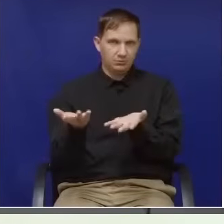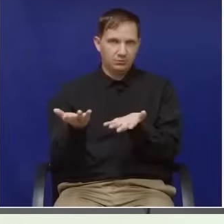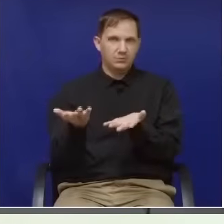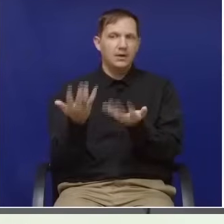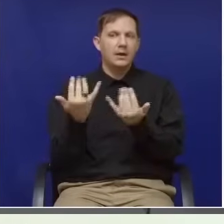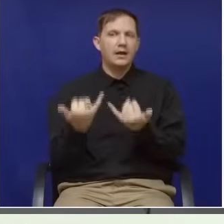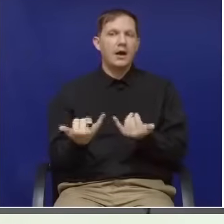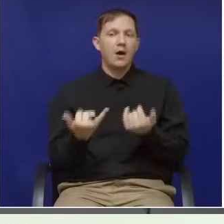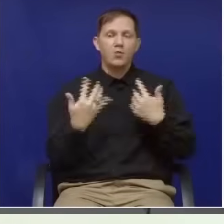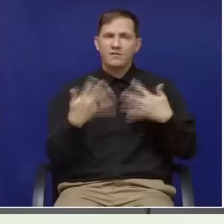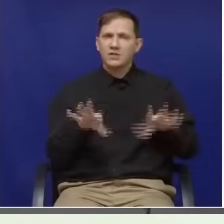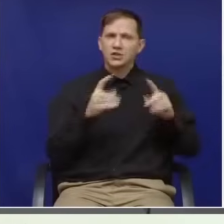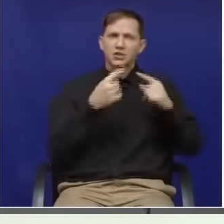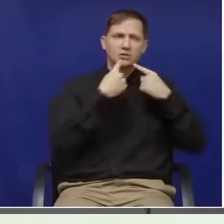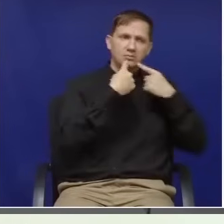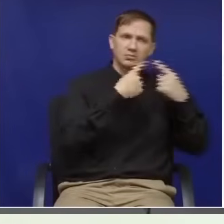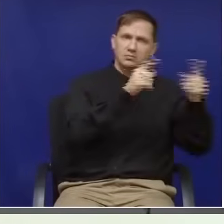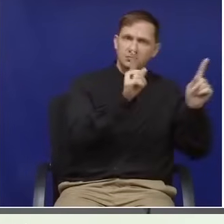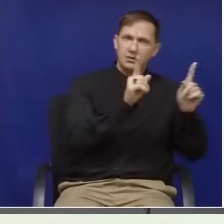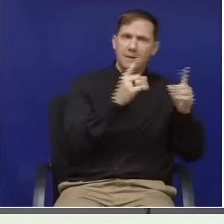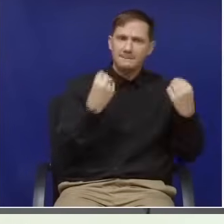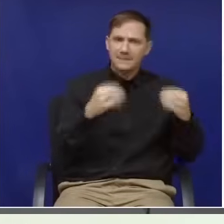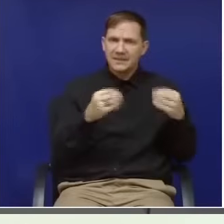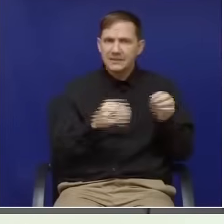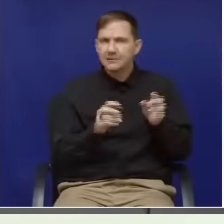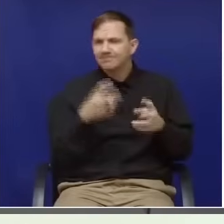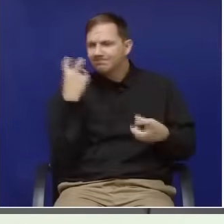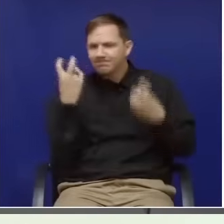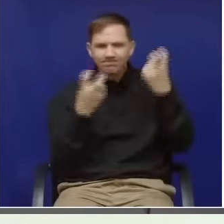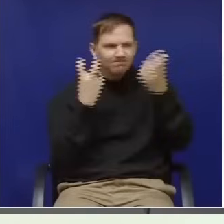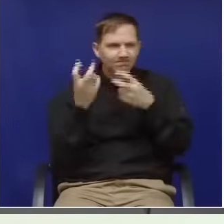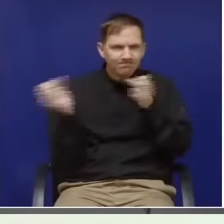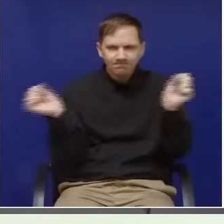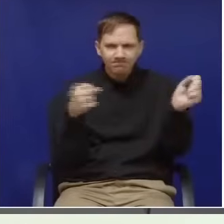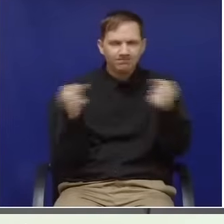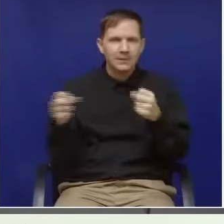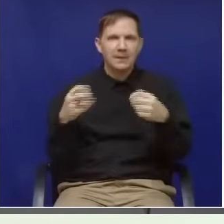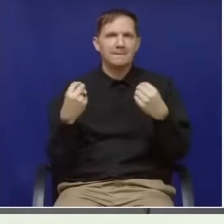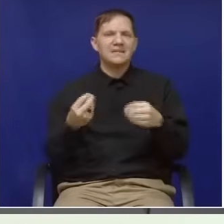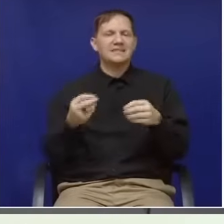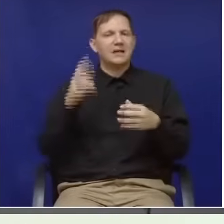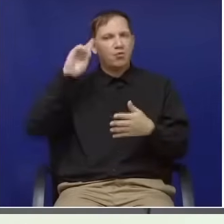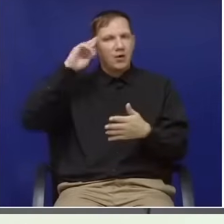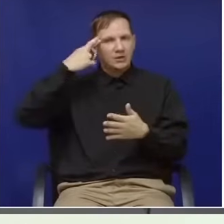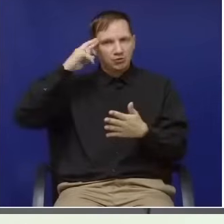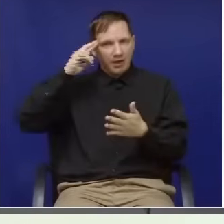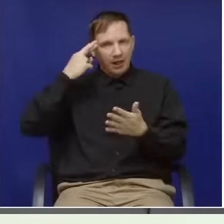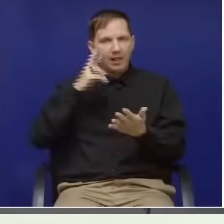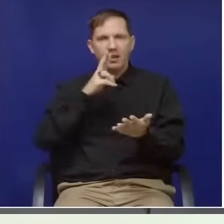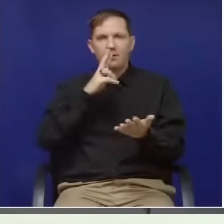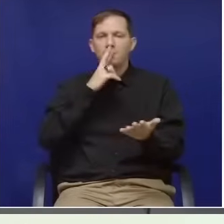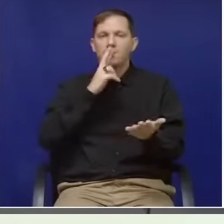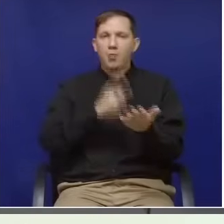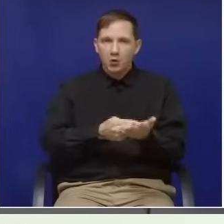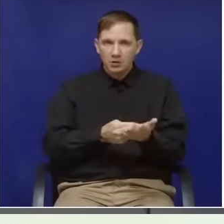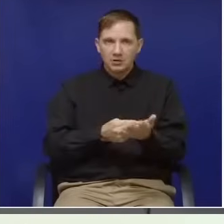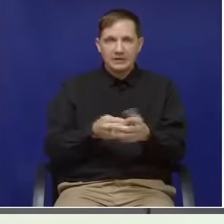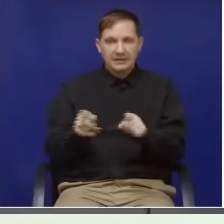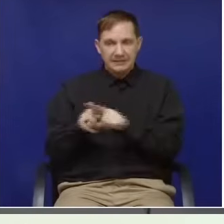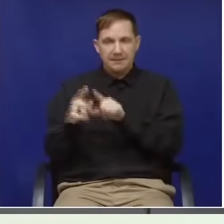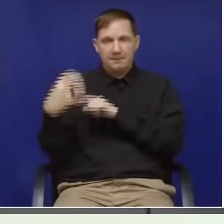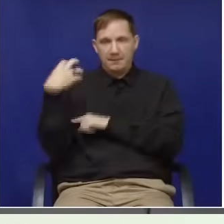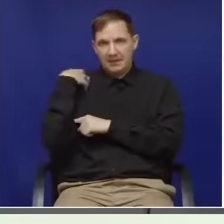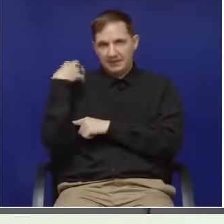the process of closing the gap in terms of the rationalization report that Minister Lamula had initiated that calls